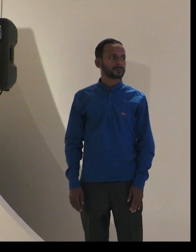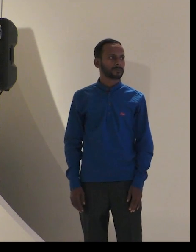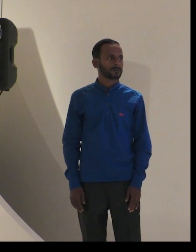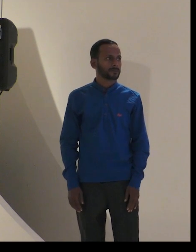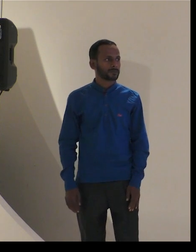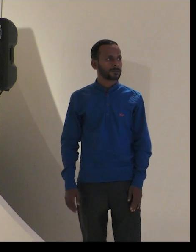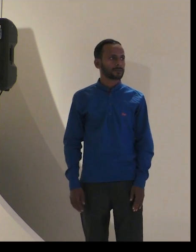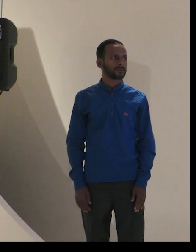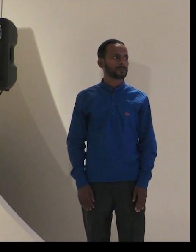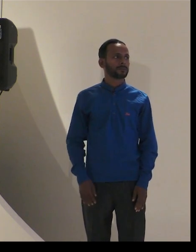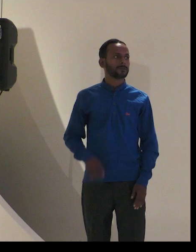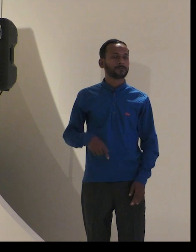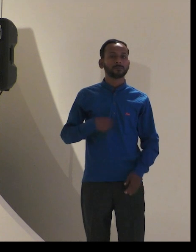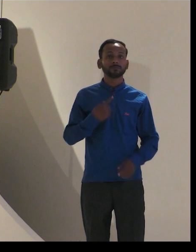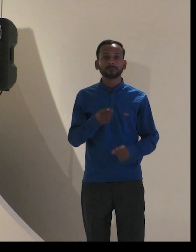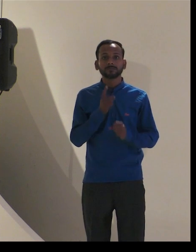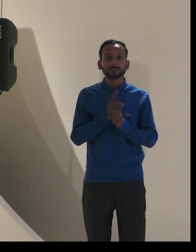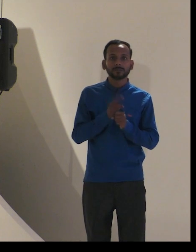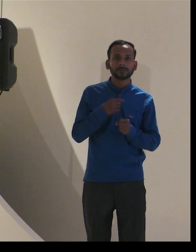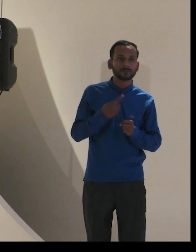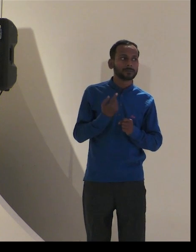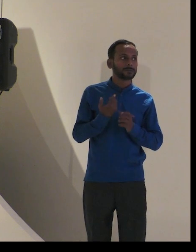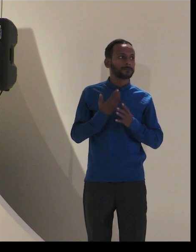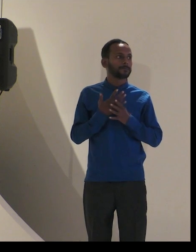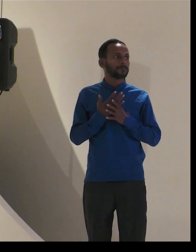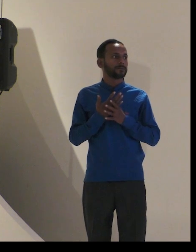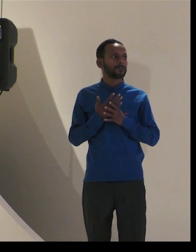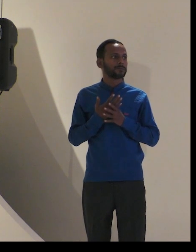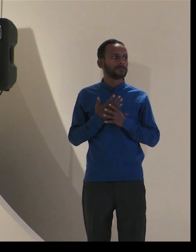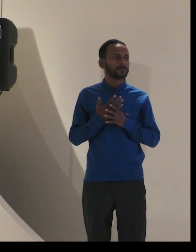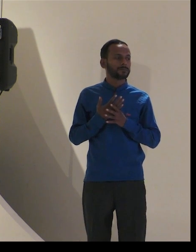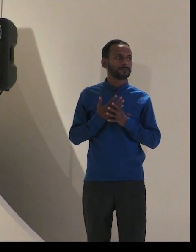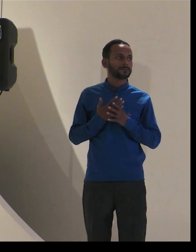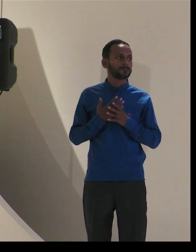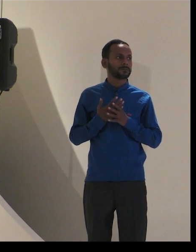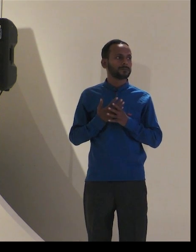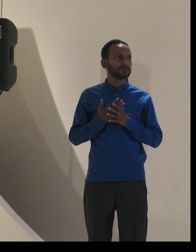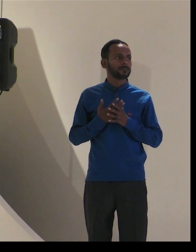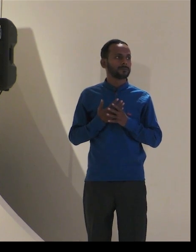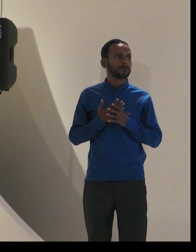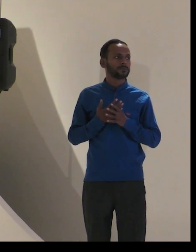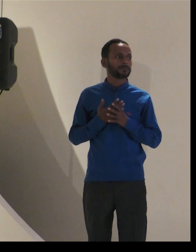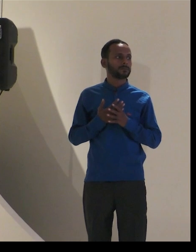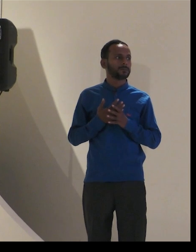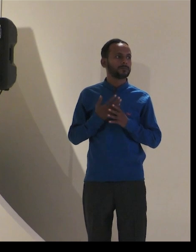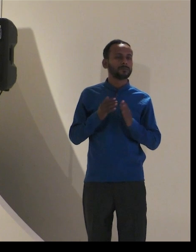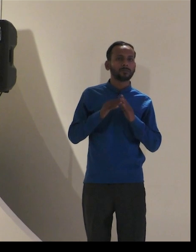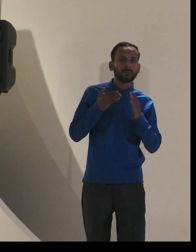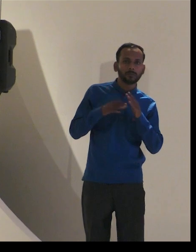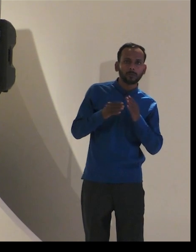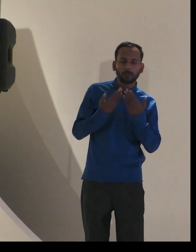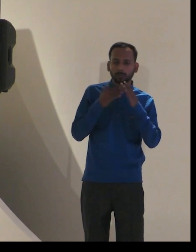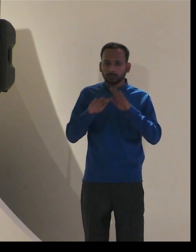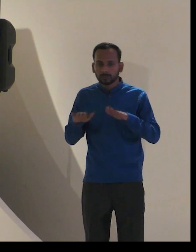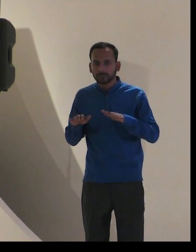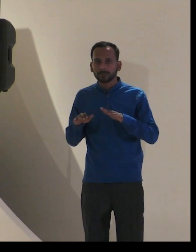mean, as a teacher, I was constantly peering into the homes of students